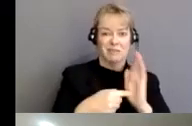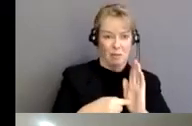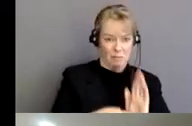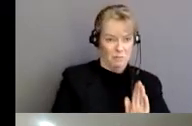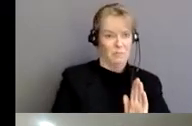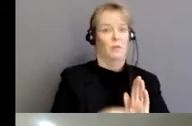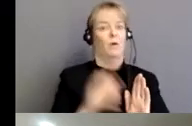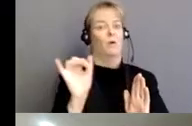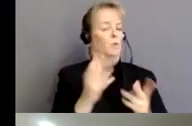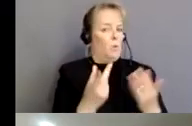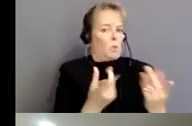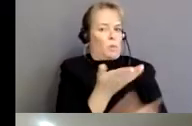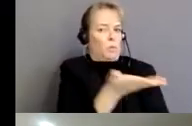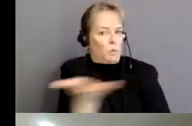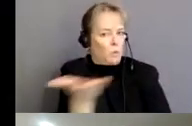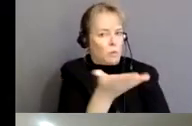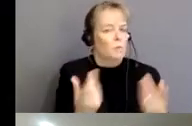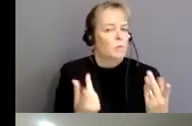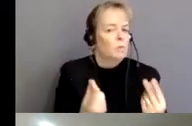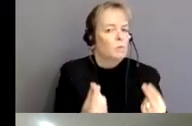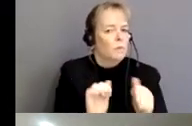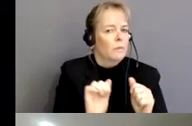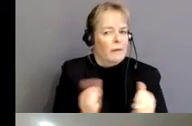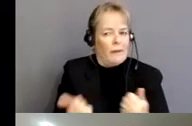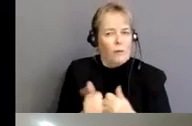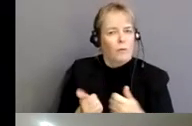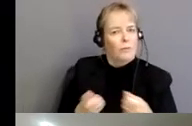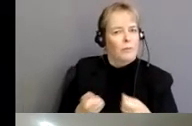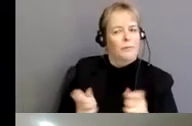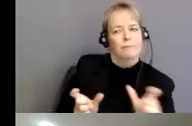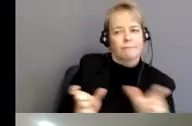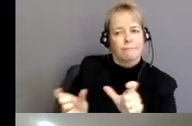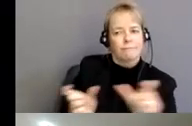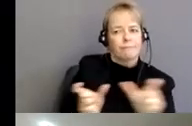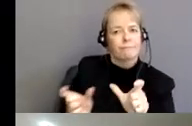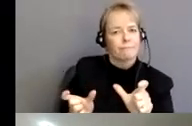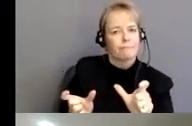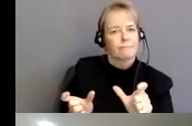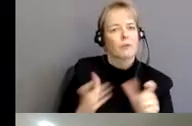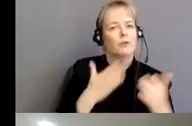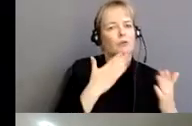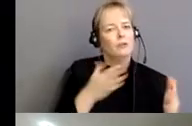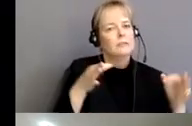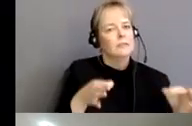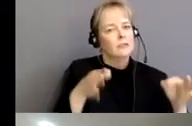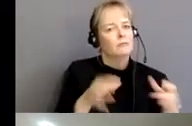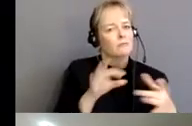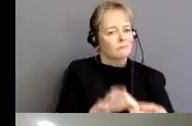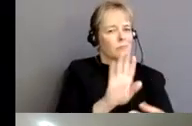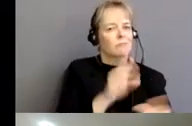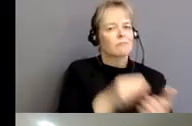during, this particular time to help you make some good financial decisions and